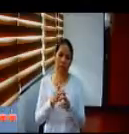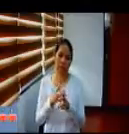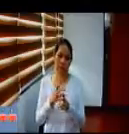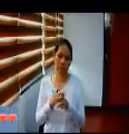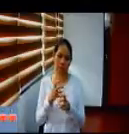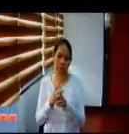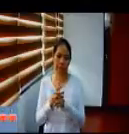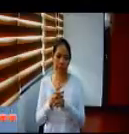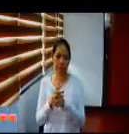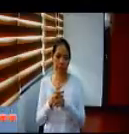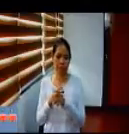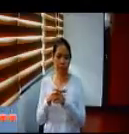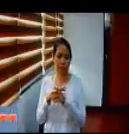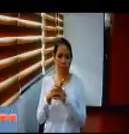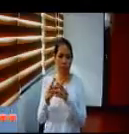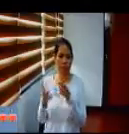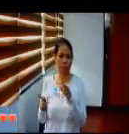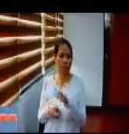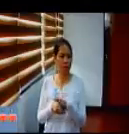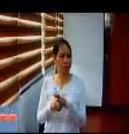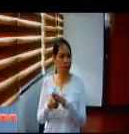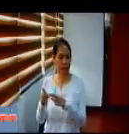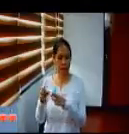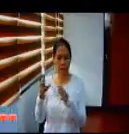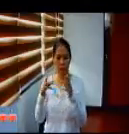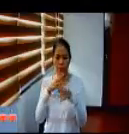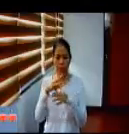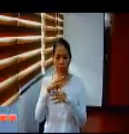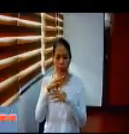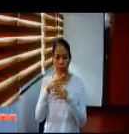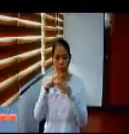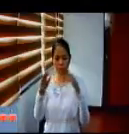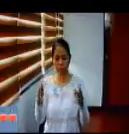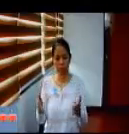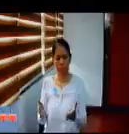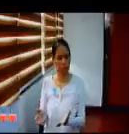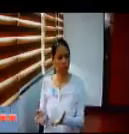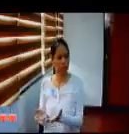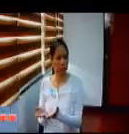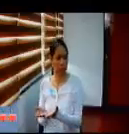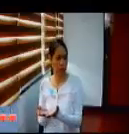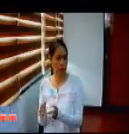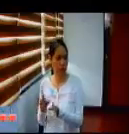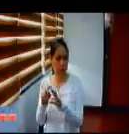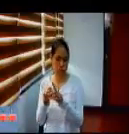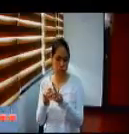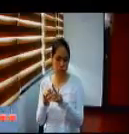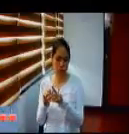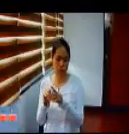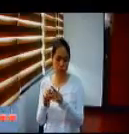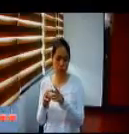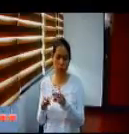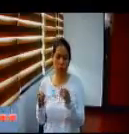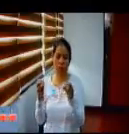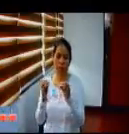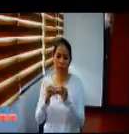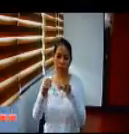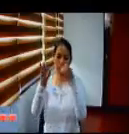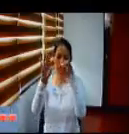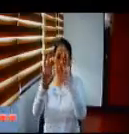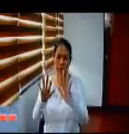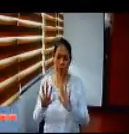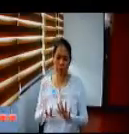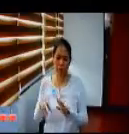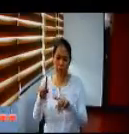watersheds will leave irrigation systems, as I would describe them, to be more precipitation dependent rather